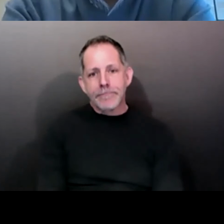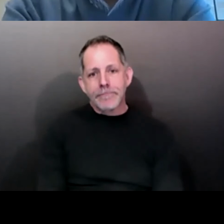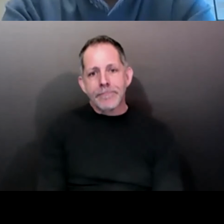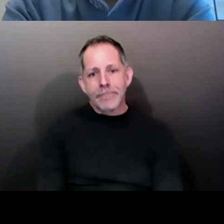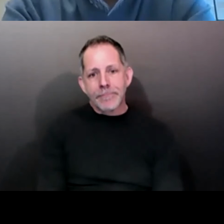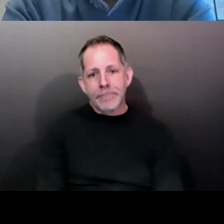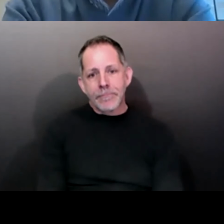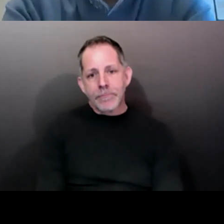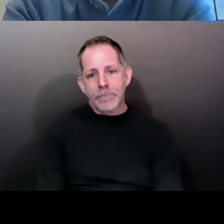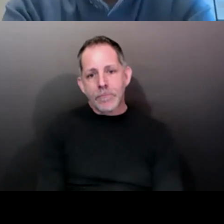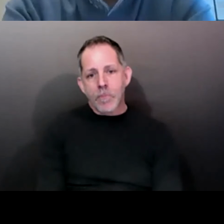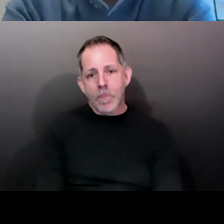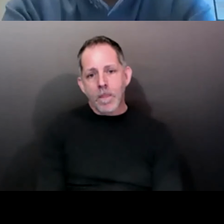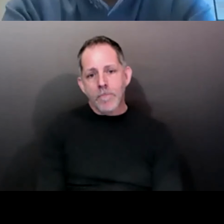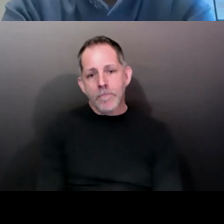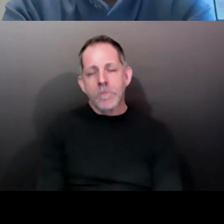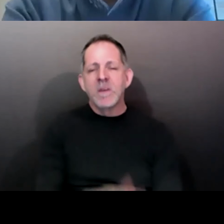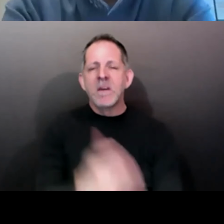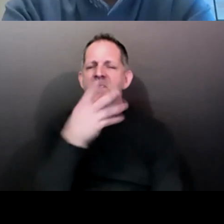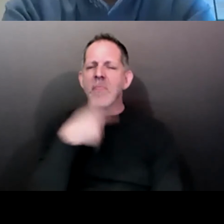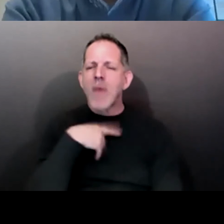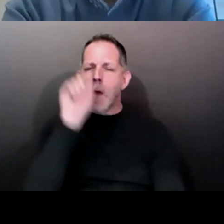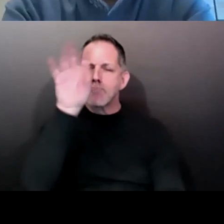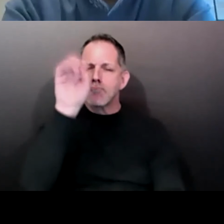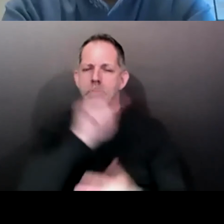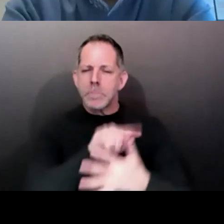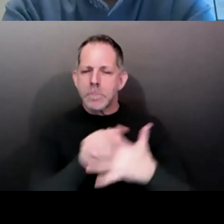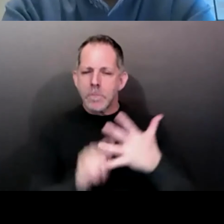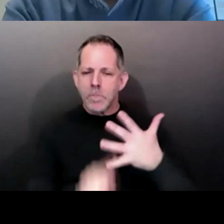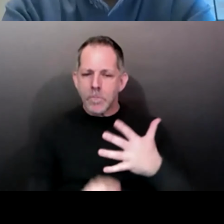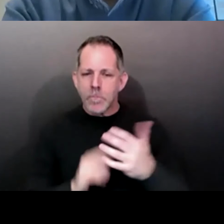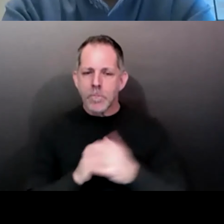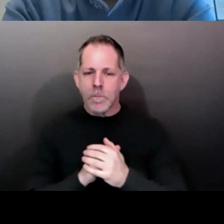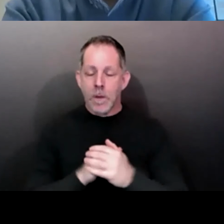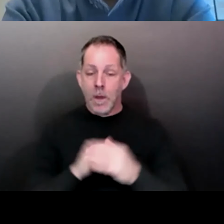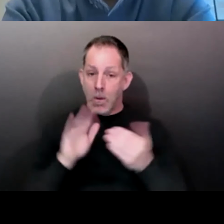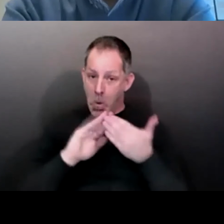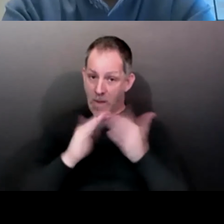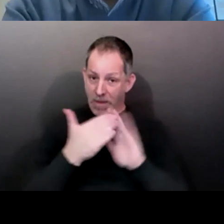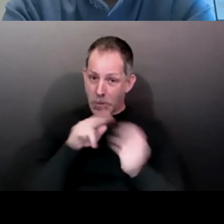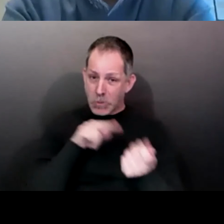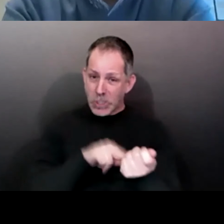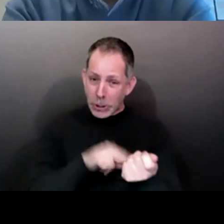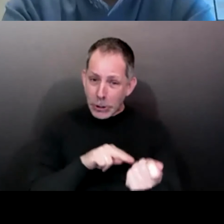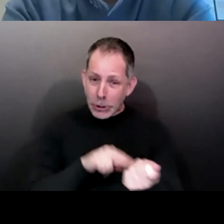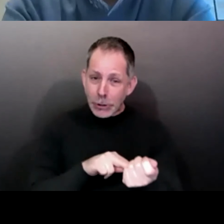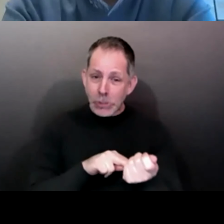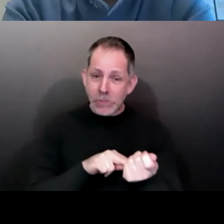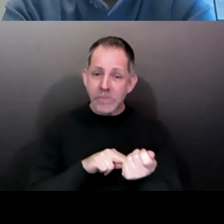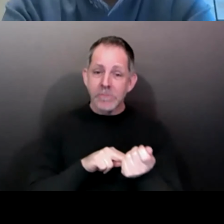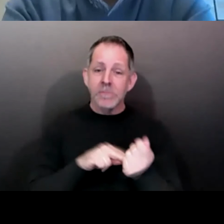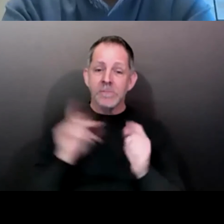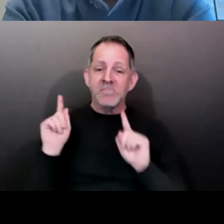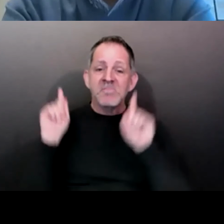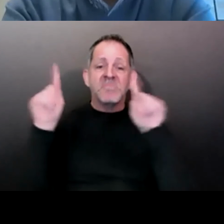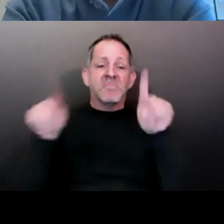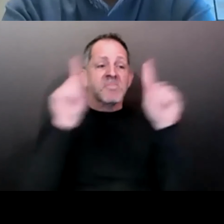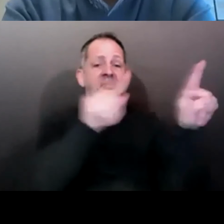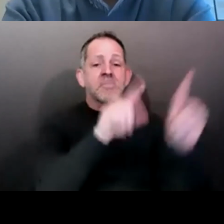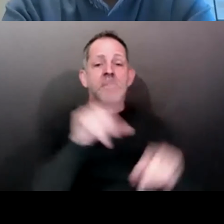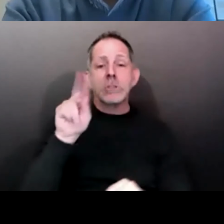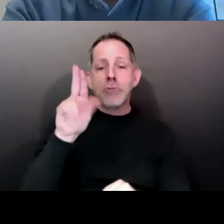is we've had community health nurses in Tulalip tribes go out to homebound residents who can't come to our vaccination clinic